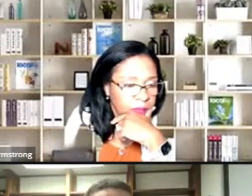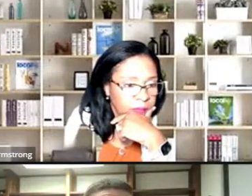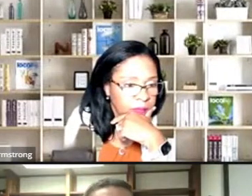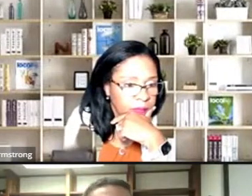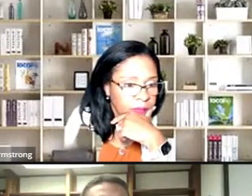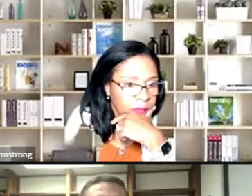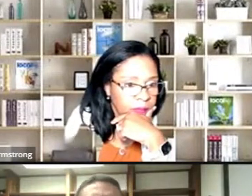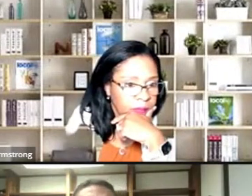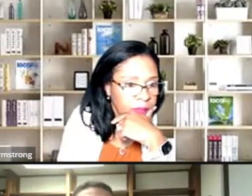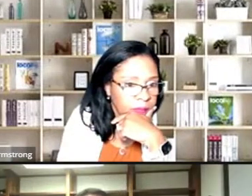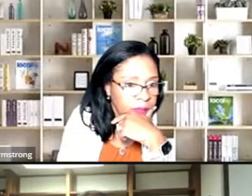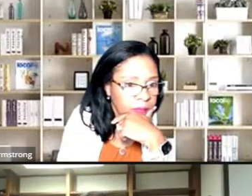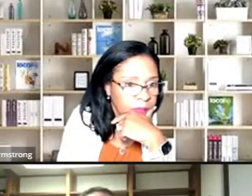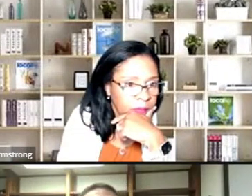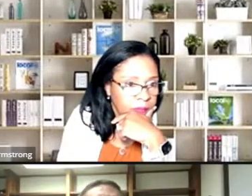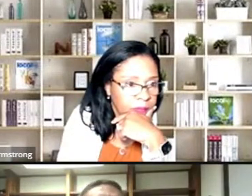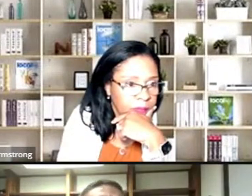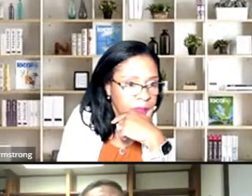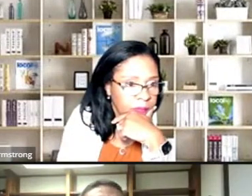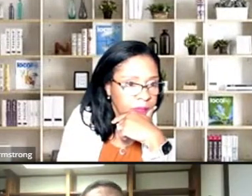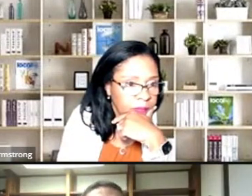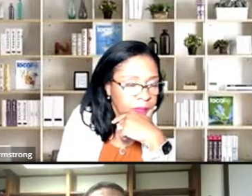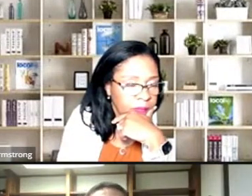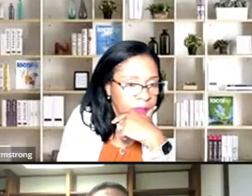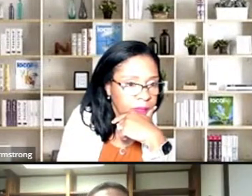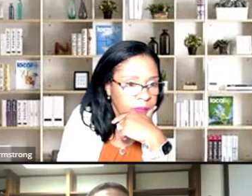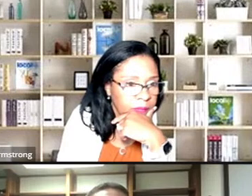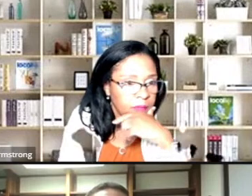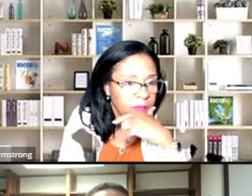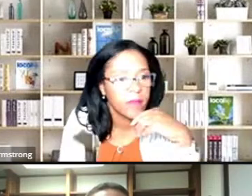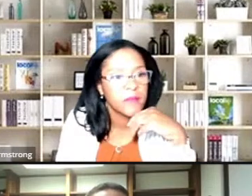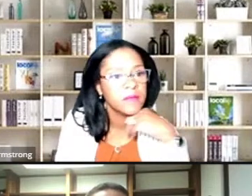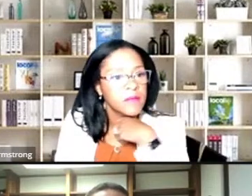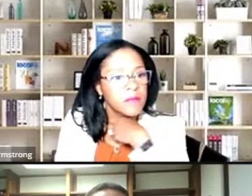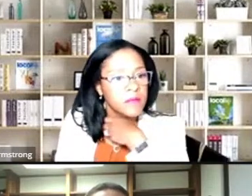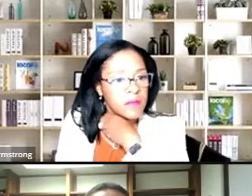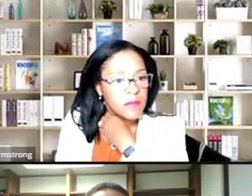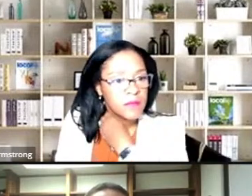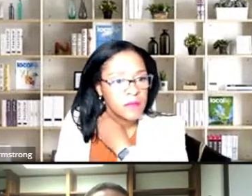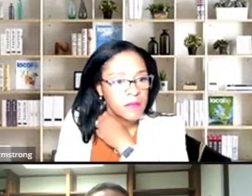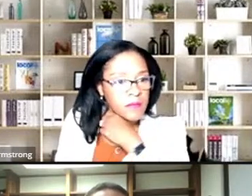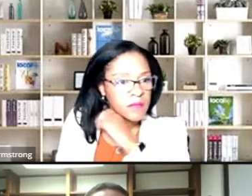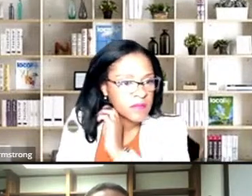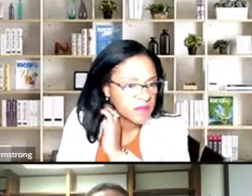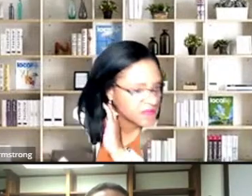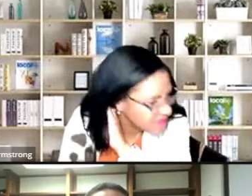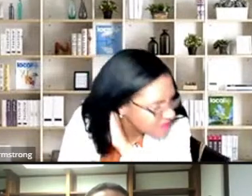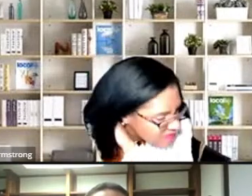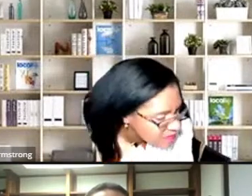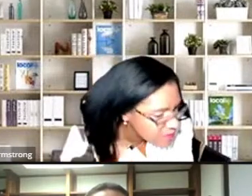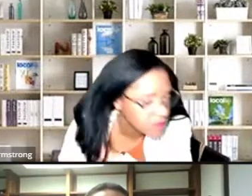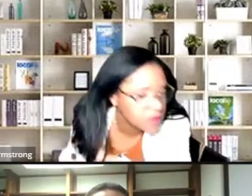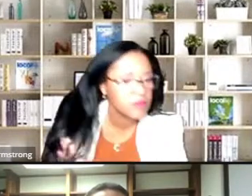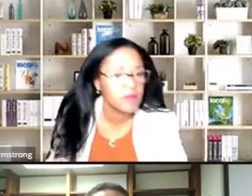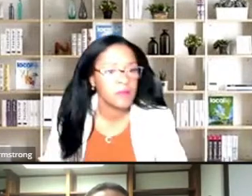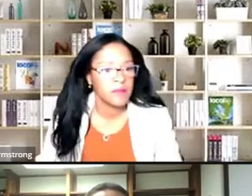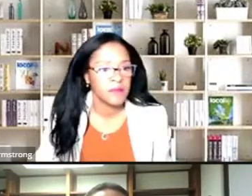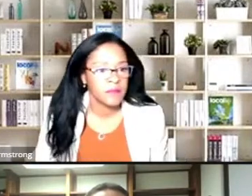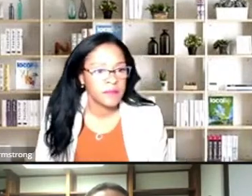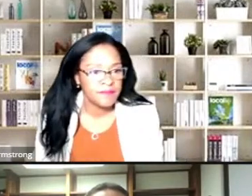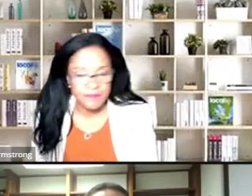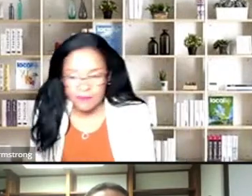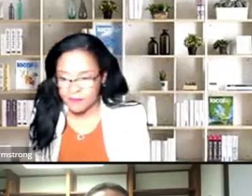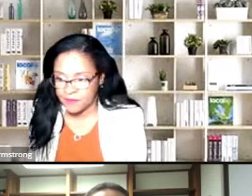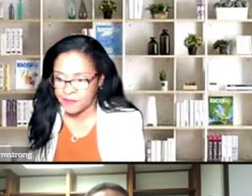Clerk, would you please call the roll? Trustee Haynes, Aye. Trustee Jones, Aye. Trustee